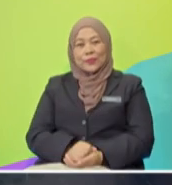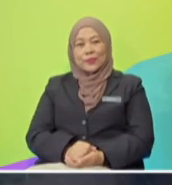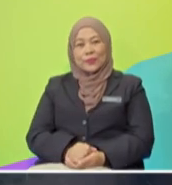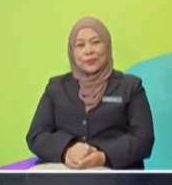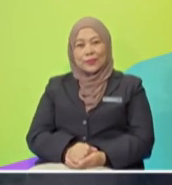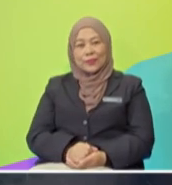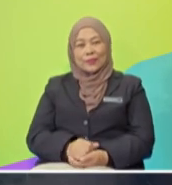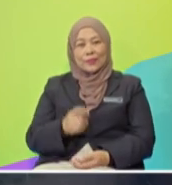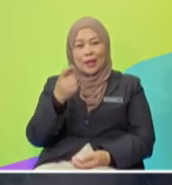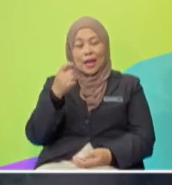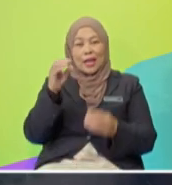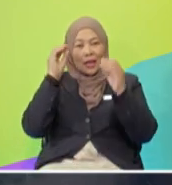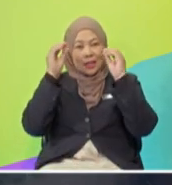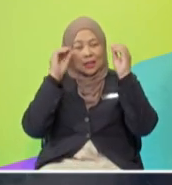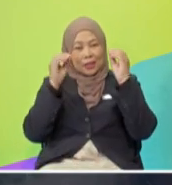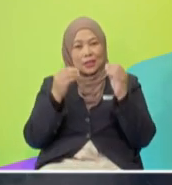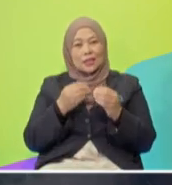Zulaika for lending